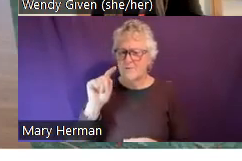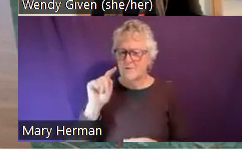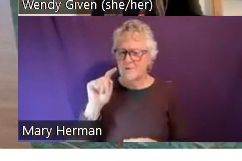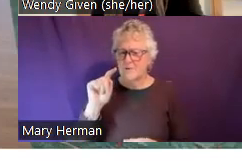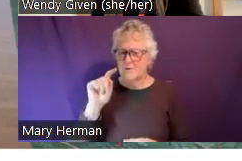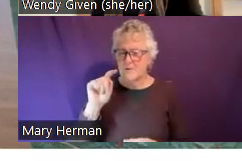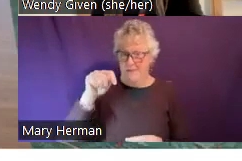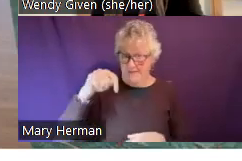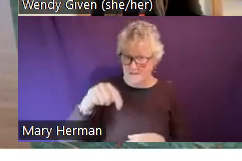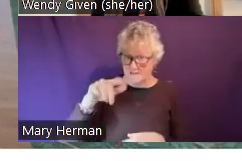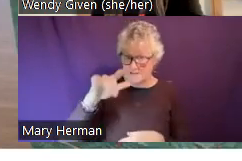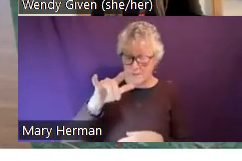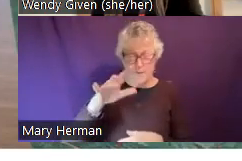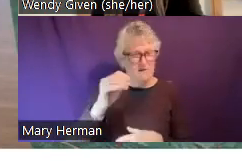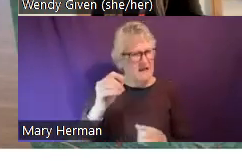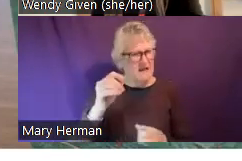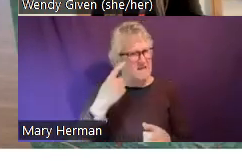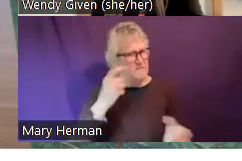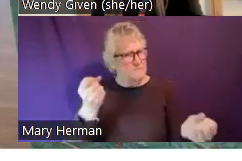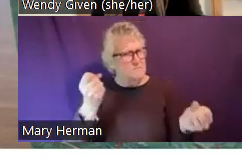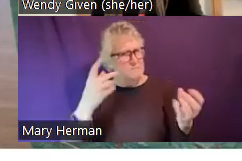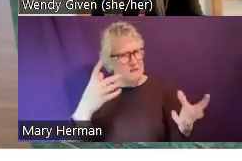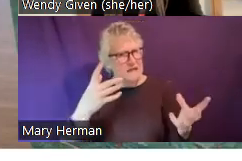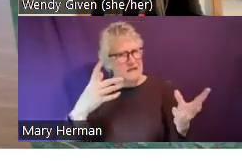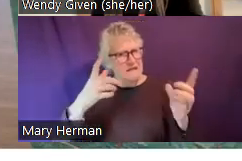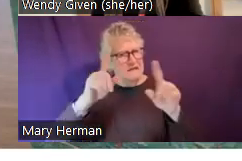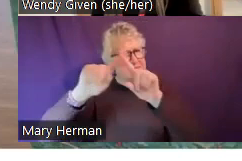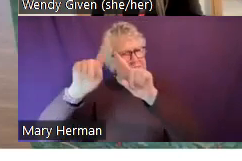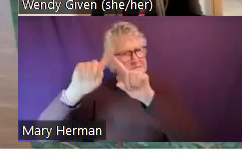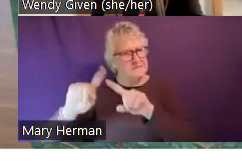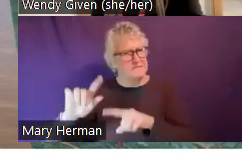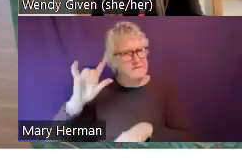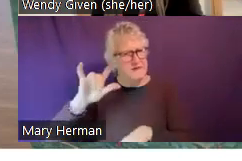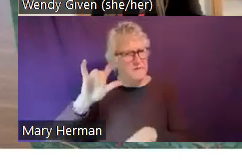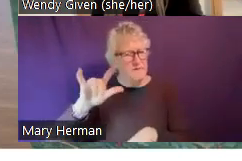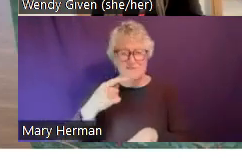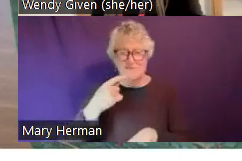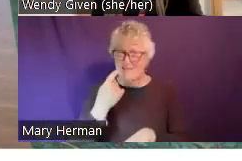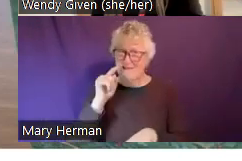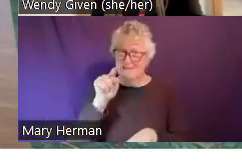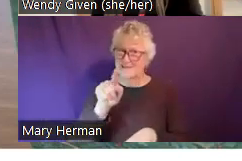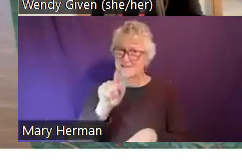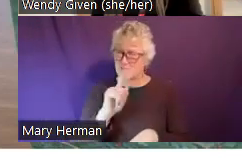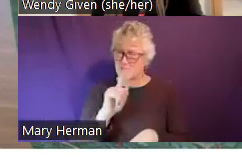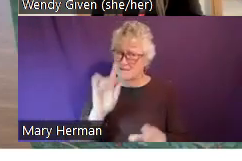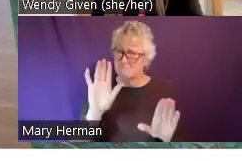airport, and I think many airports. Yeah, it's going to be a great spot.